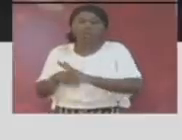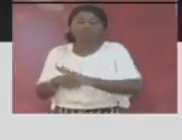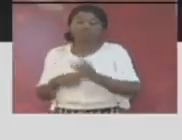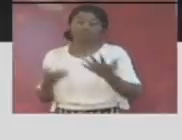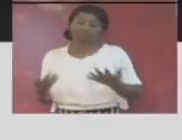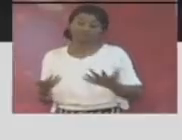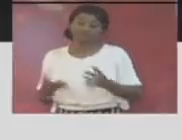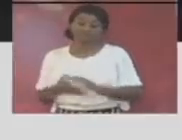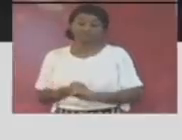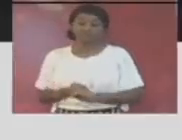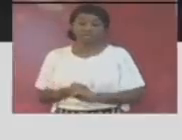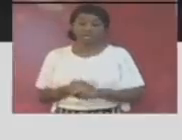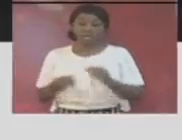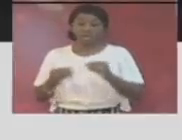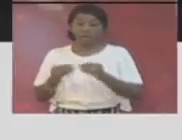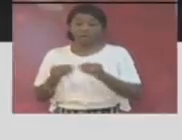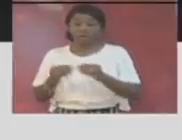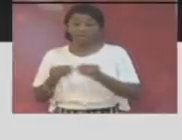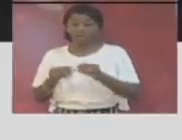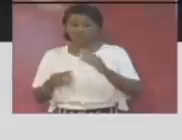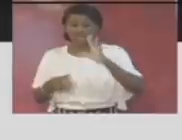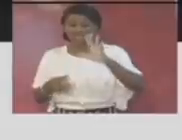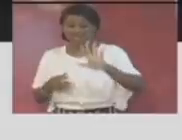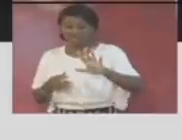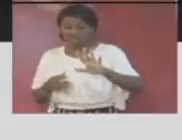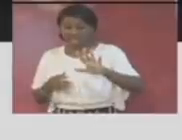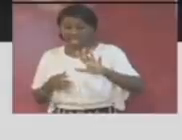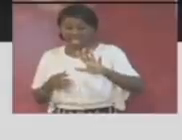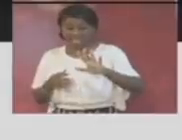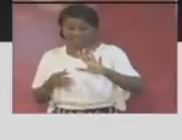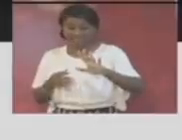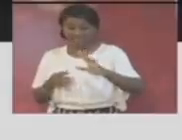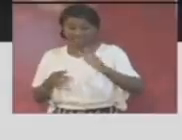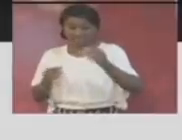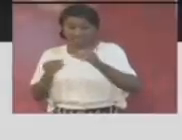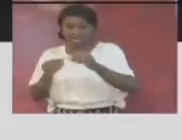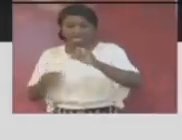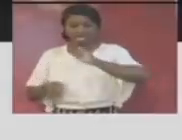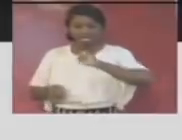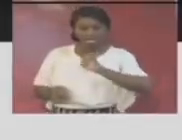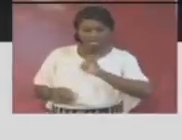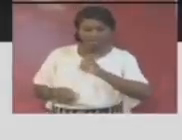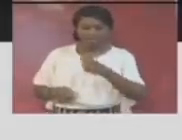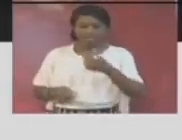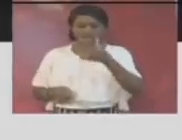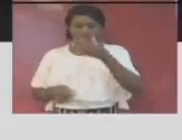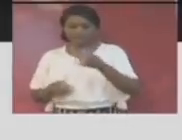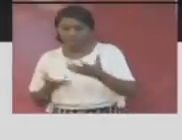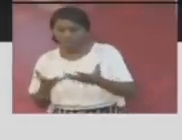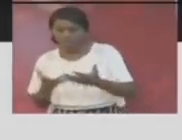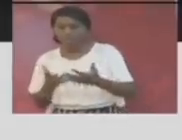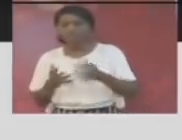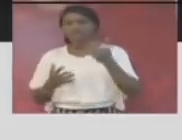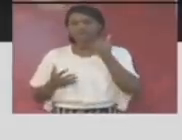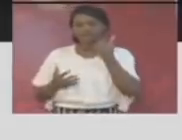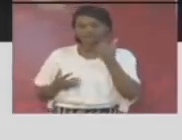Well, reporting more than any 5 symptoms in the first week of onset increases your chances of long